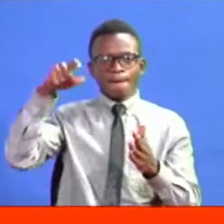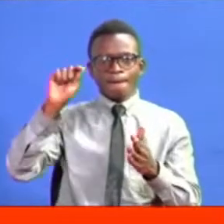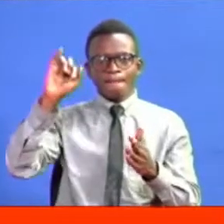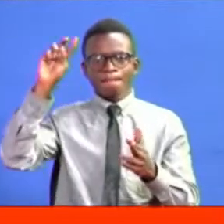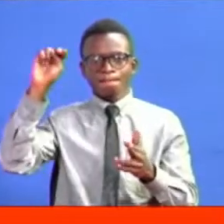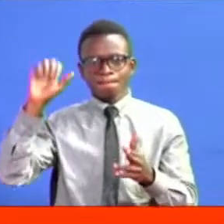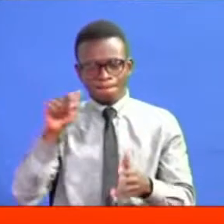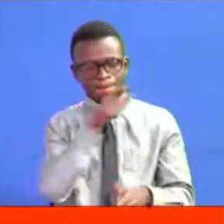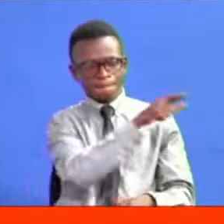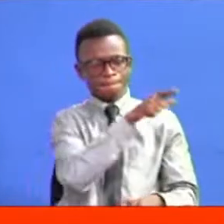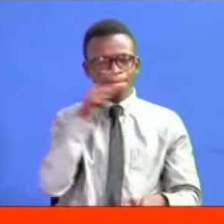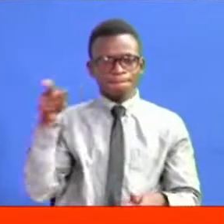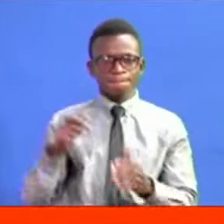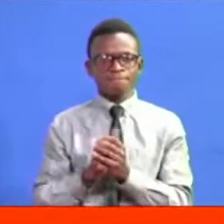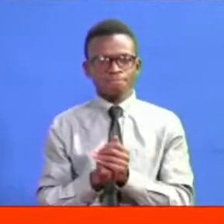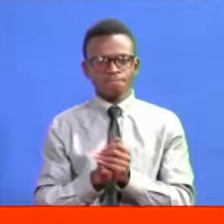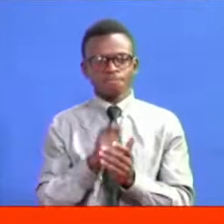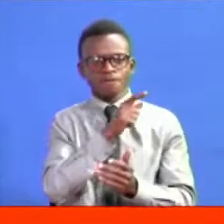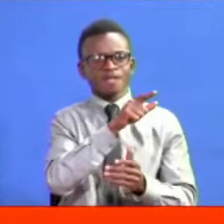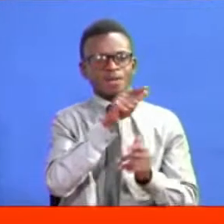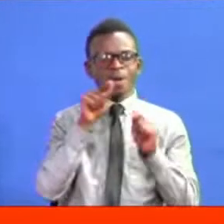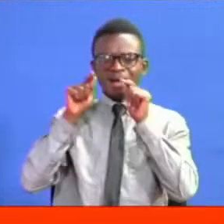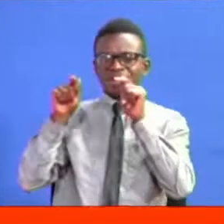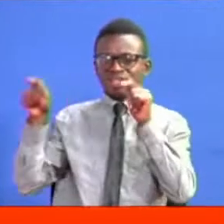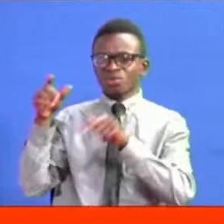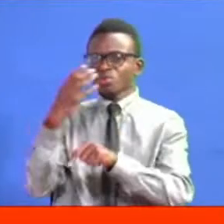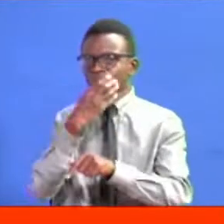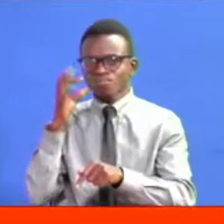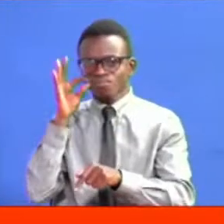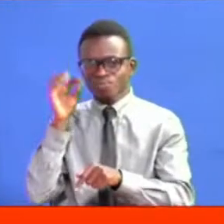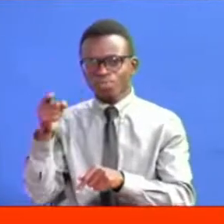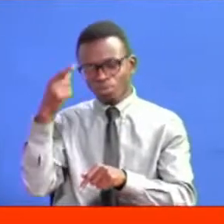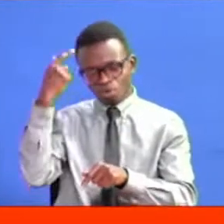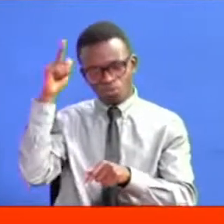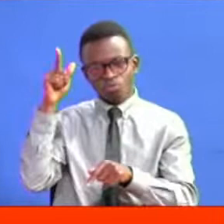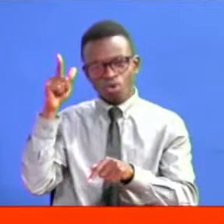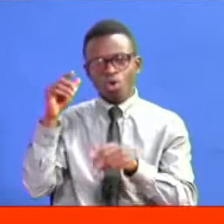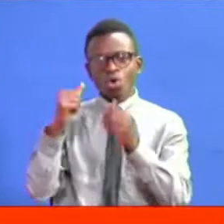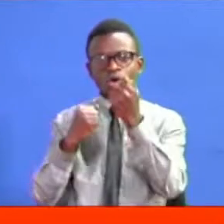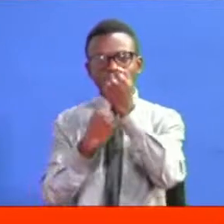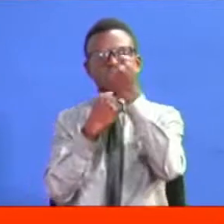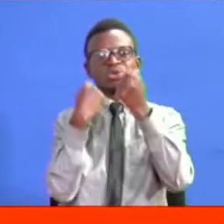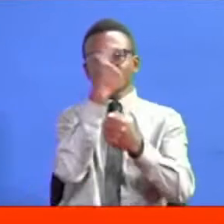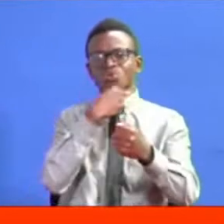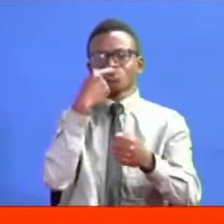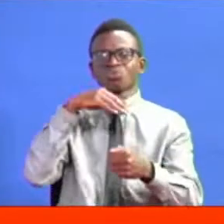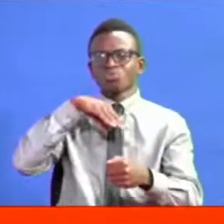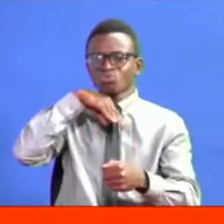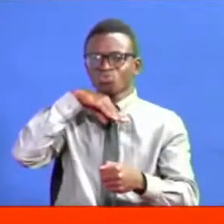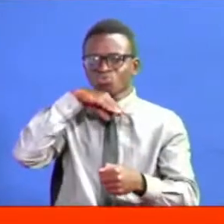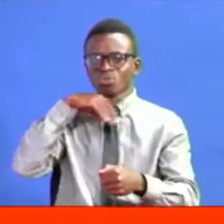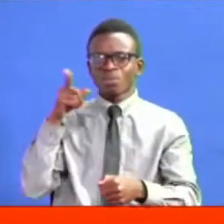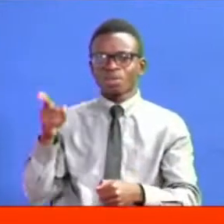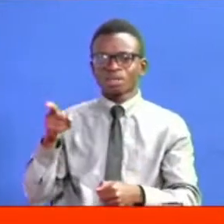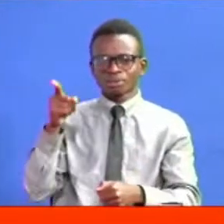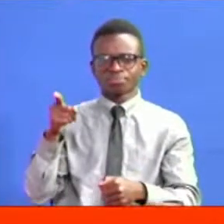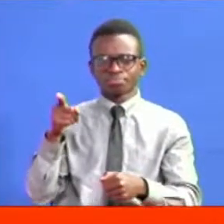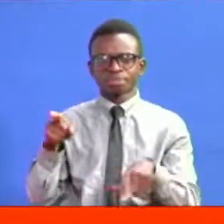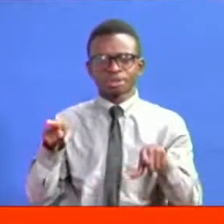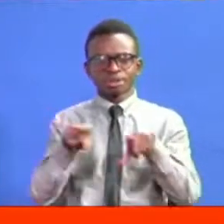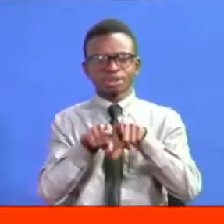principal presidential candidate Professor George Wajackoyah for being an Azimio la Umoja mole, hence creating tremors in the